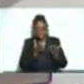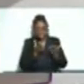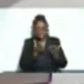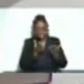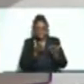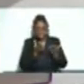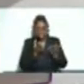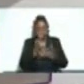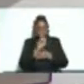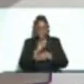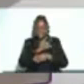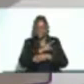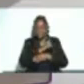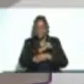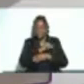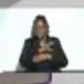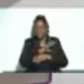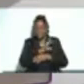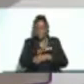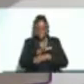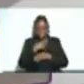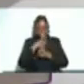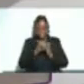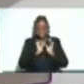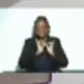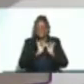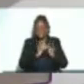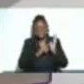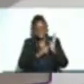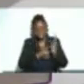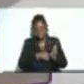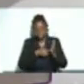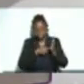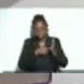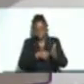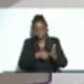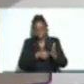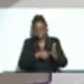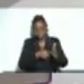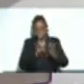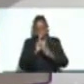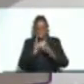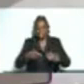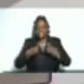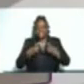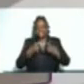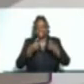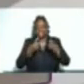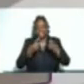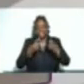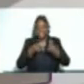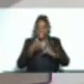enunciated by St. Paul. Perry consistently demonstrated a self-giving,